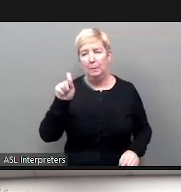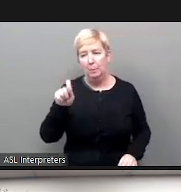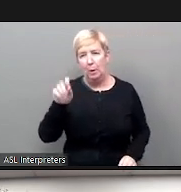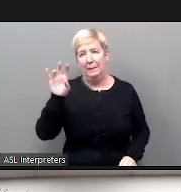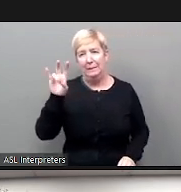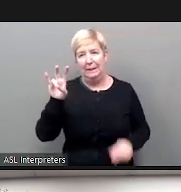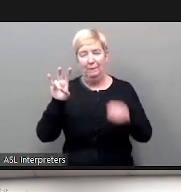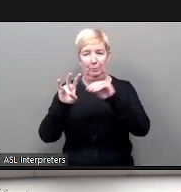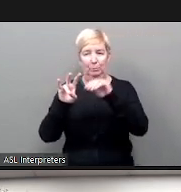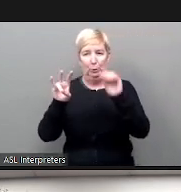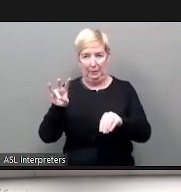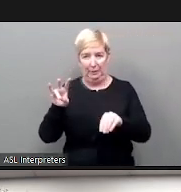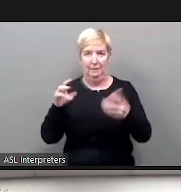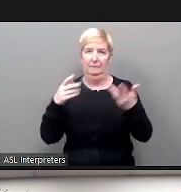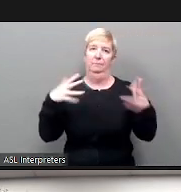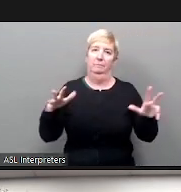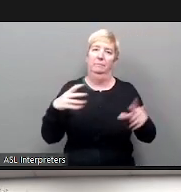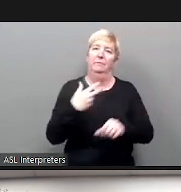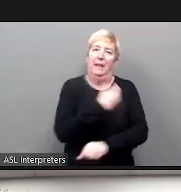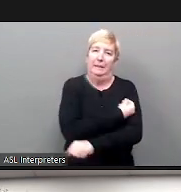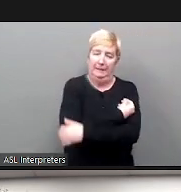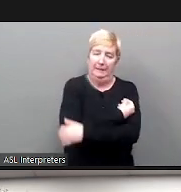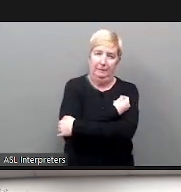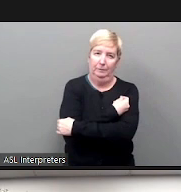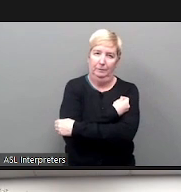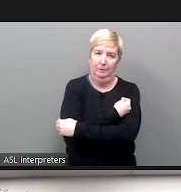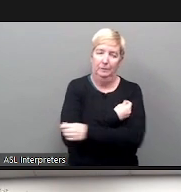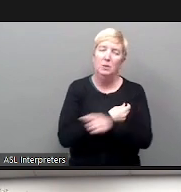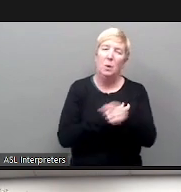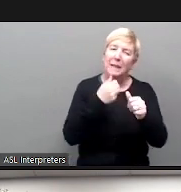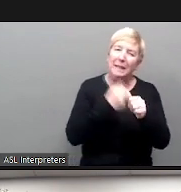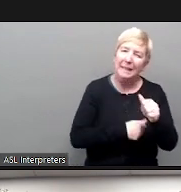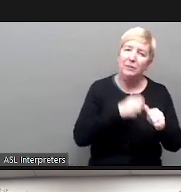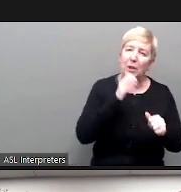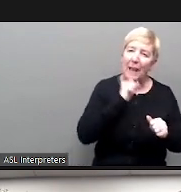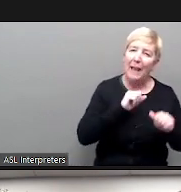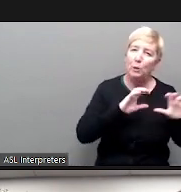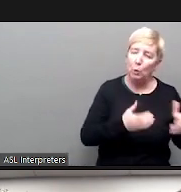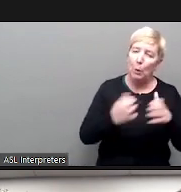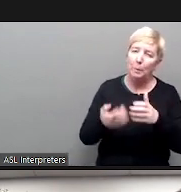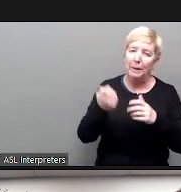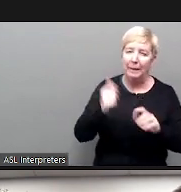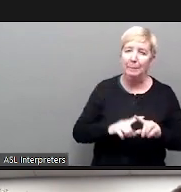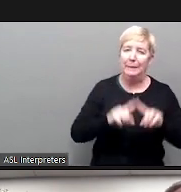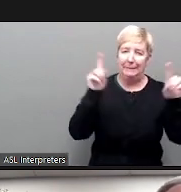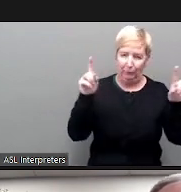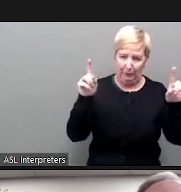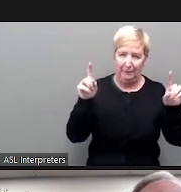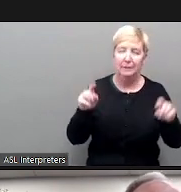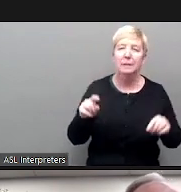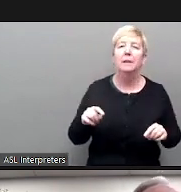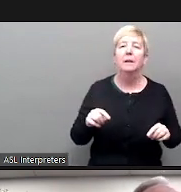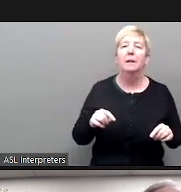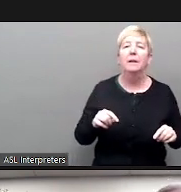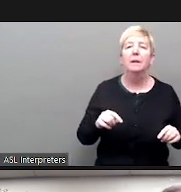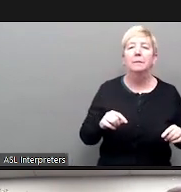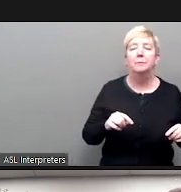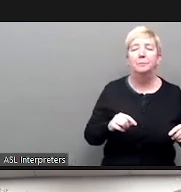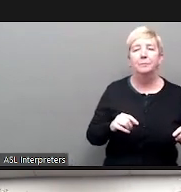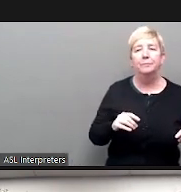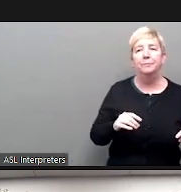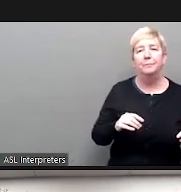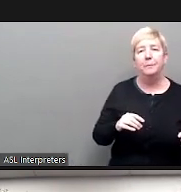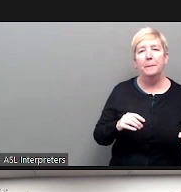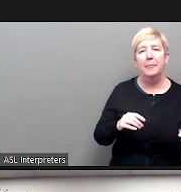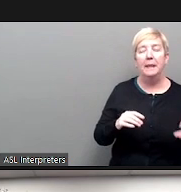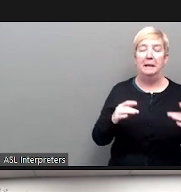63.7% vaccinated. So you can see like each age group like is successively mostly just,